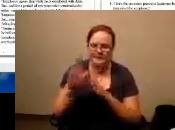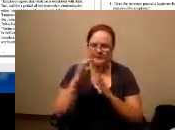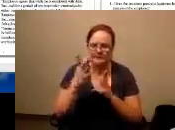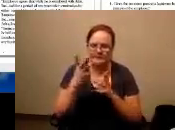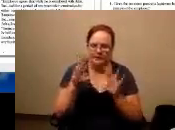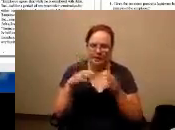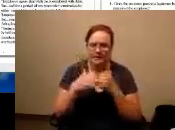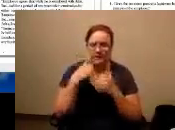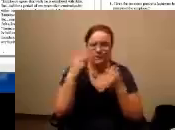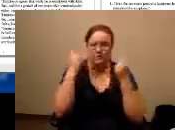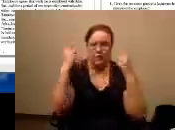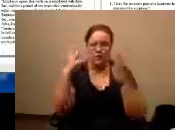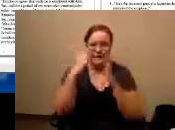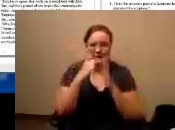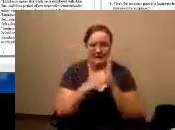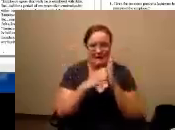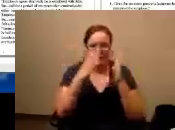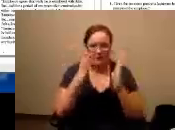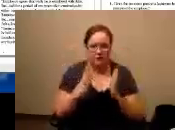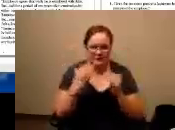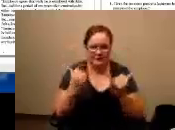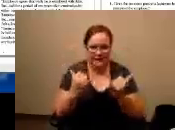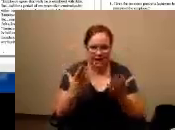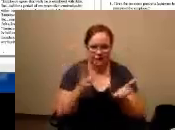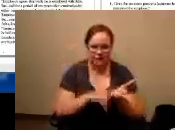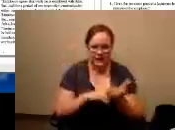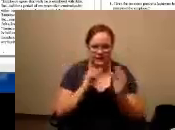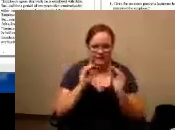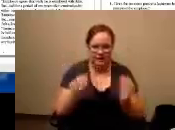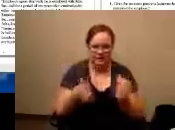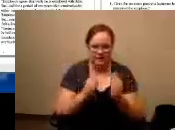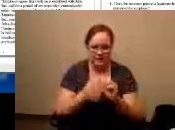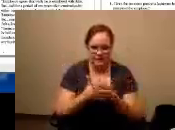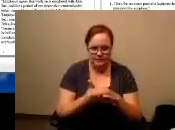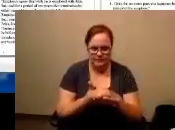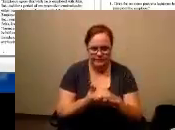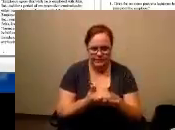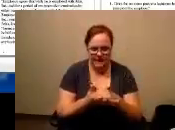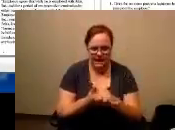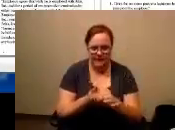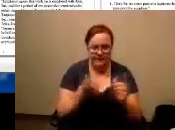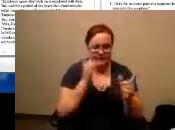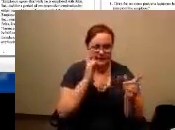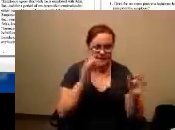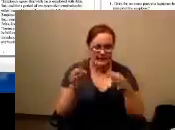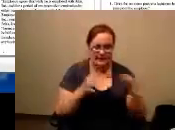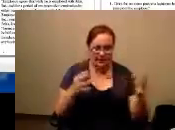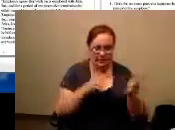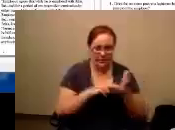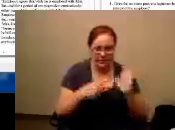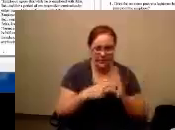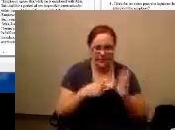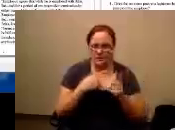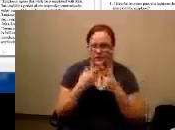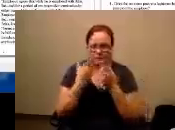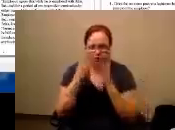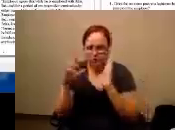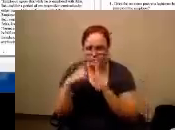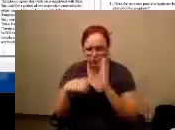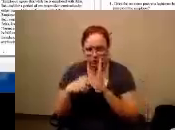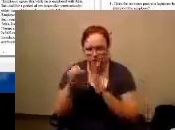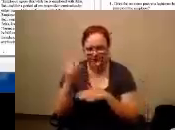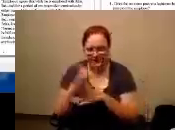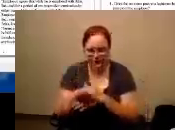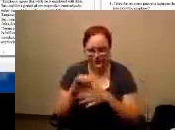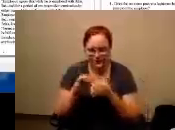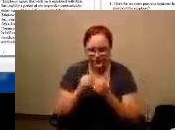many accountants now sign non-competes. I'm going to explain what a non-compete is, and then I'm going to go through some general rules of enforceability